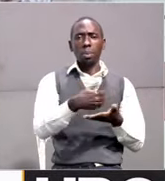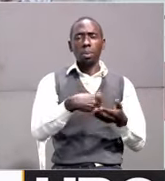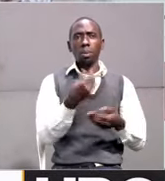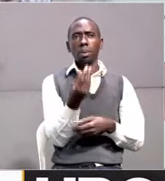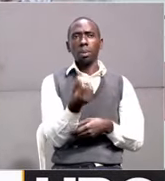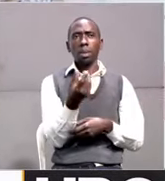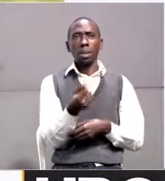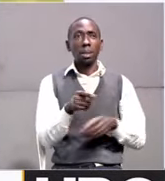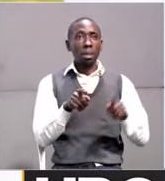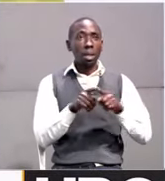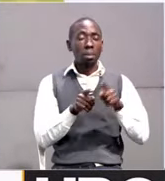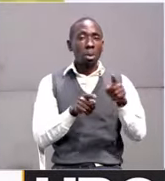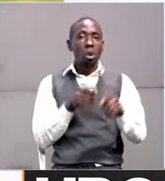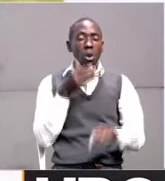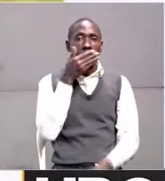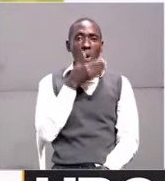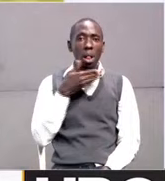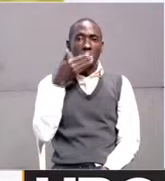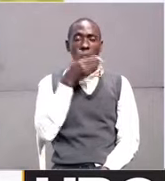And palm oil.